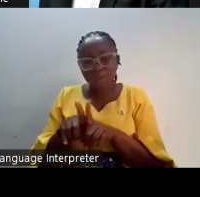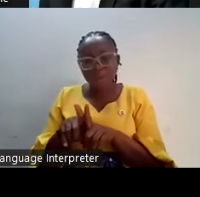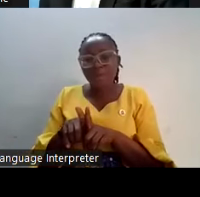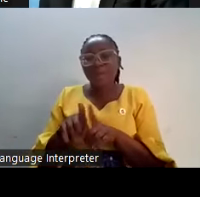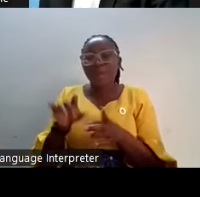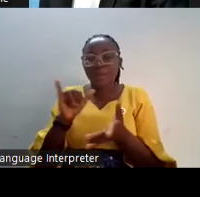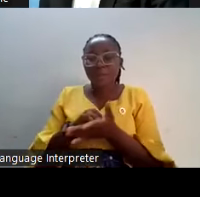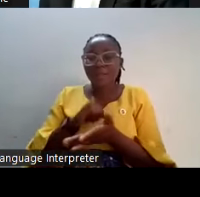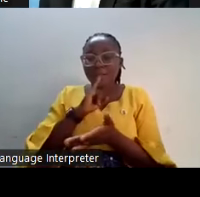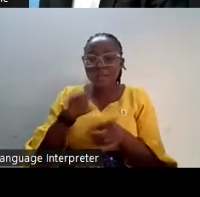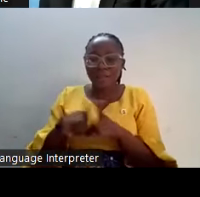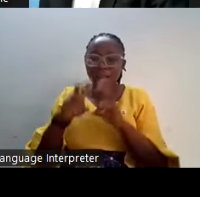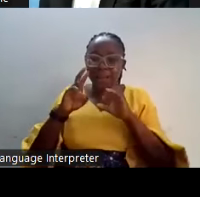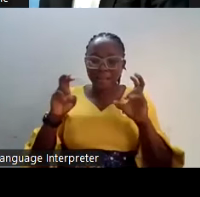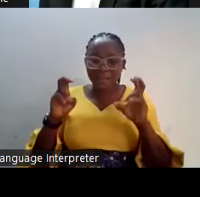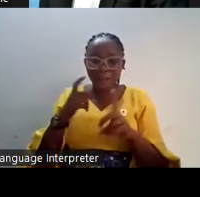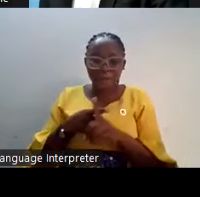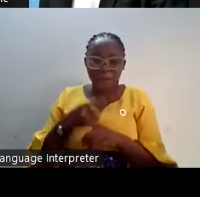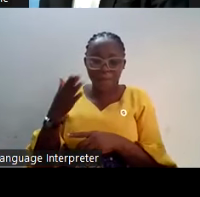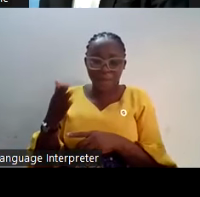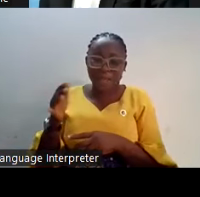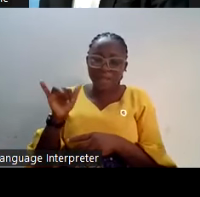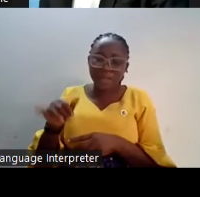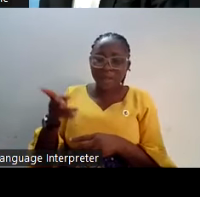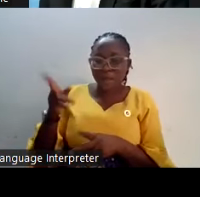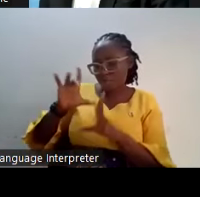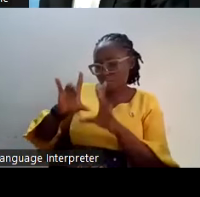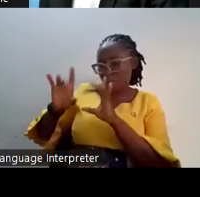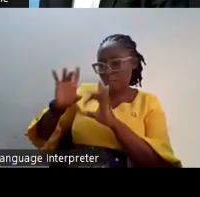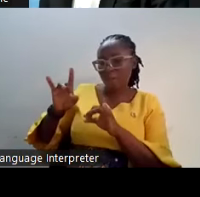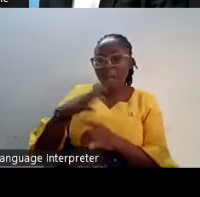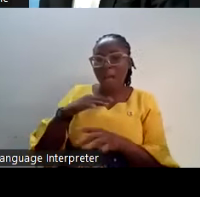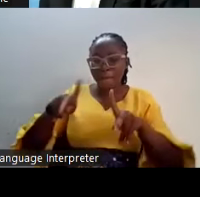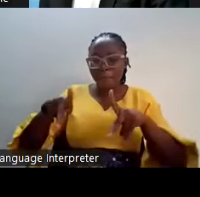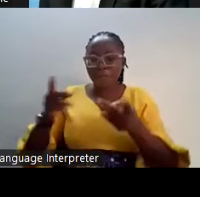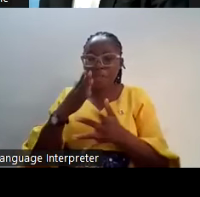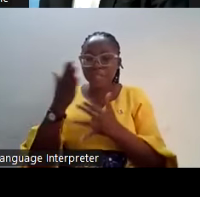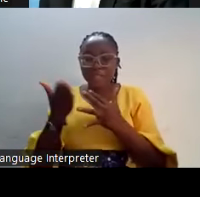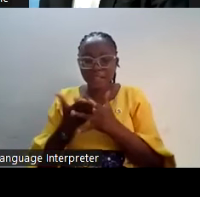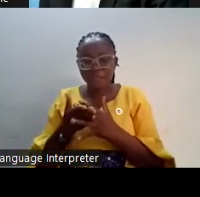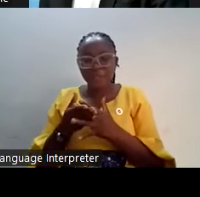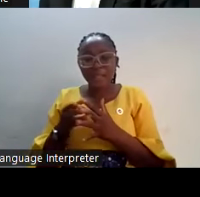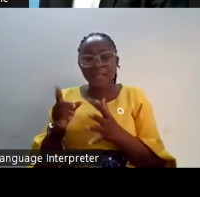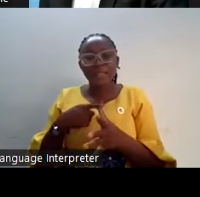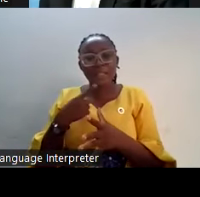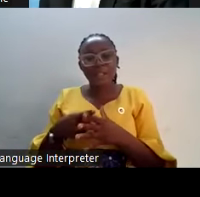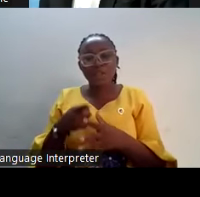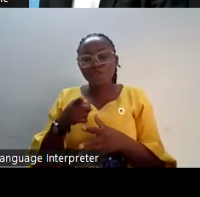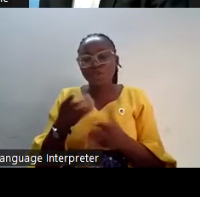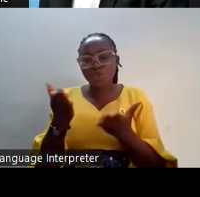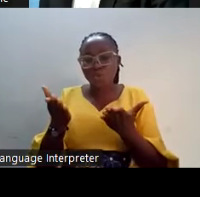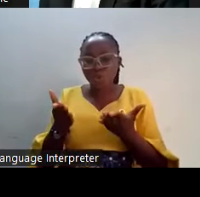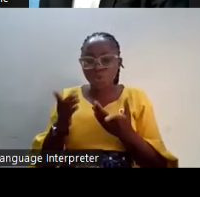in-depth, and then from there they diagnose and provide intervention. And then along the way you monitor progress as to say,